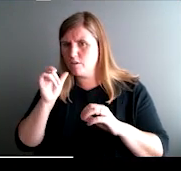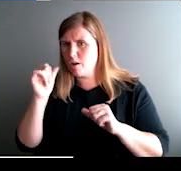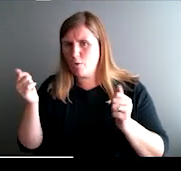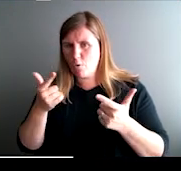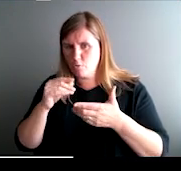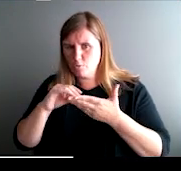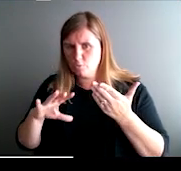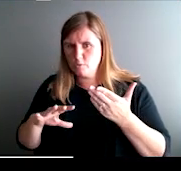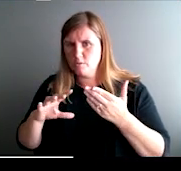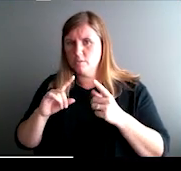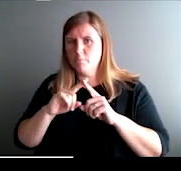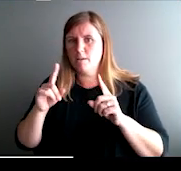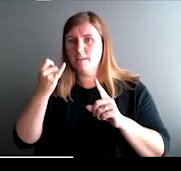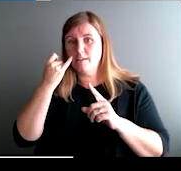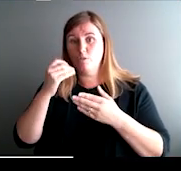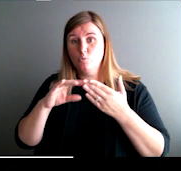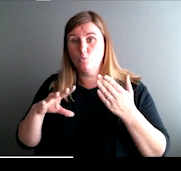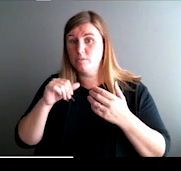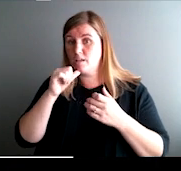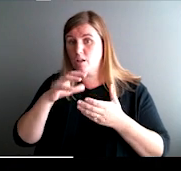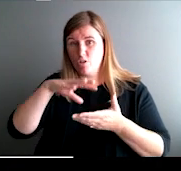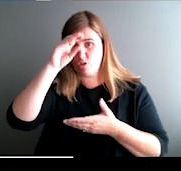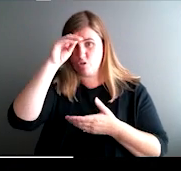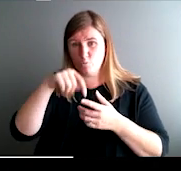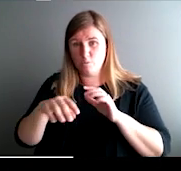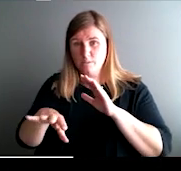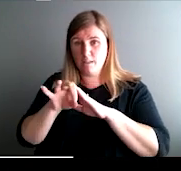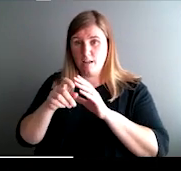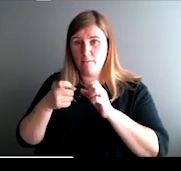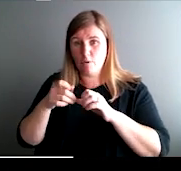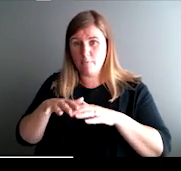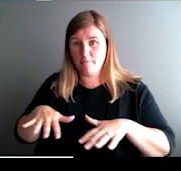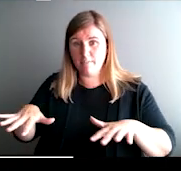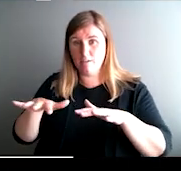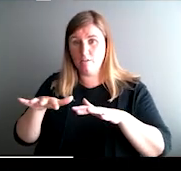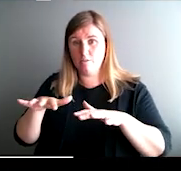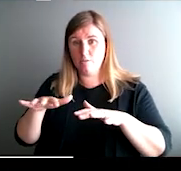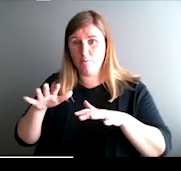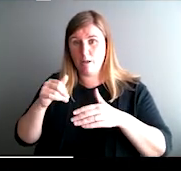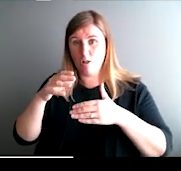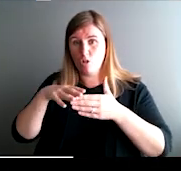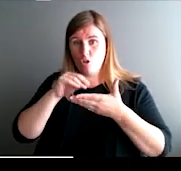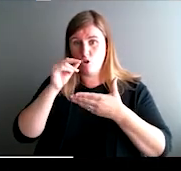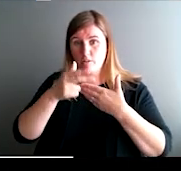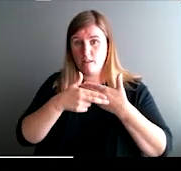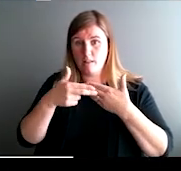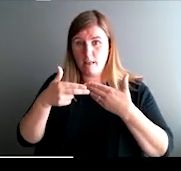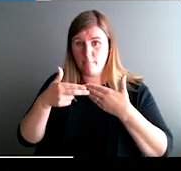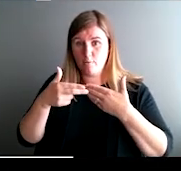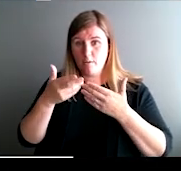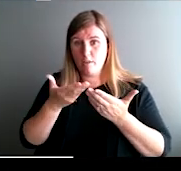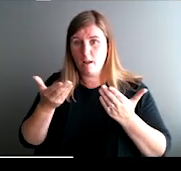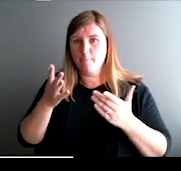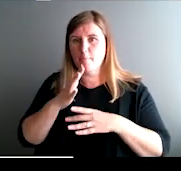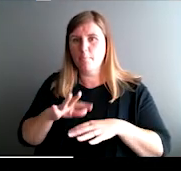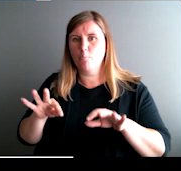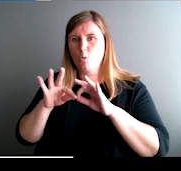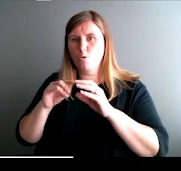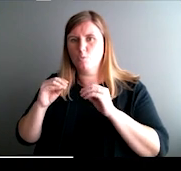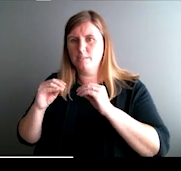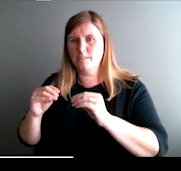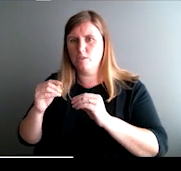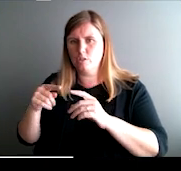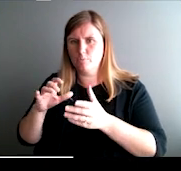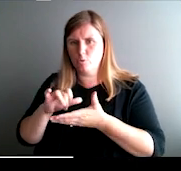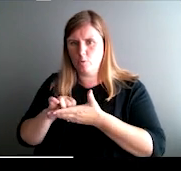student, and if a student does not learn to select from a field by learning the label of the item, it will be important to teach them to